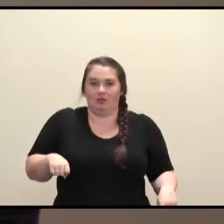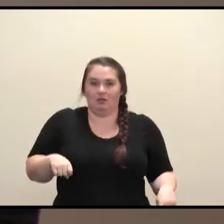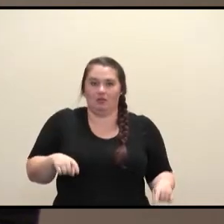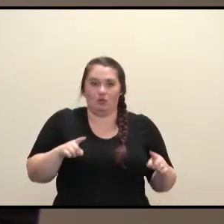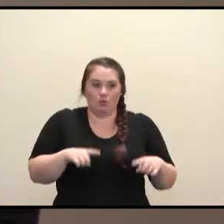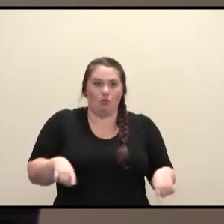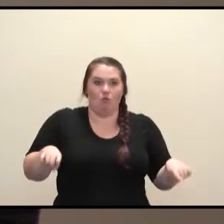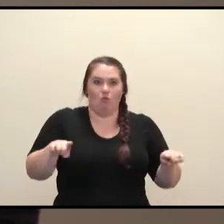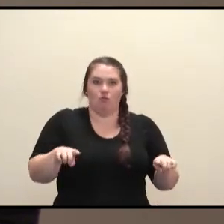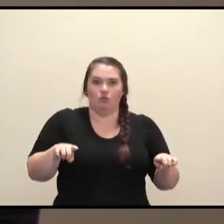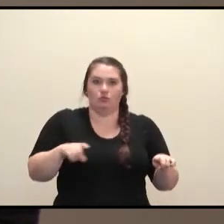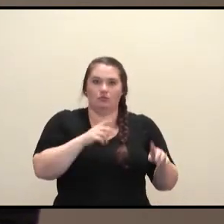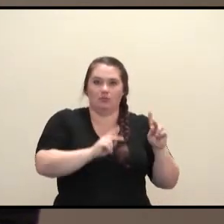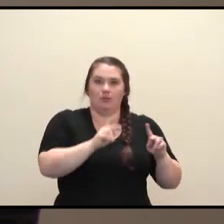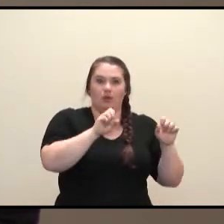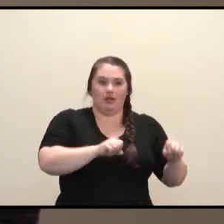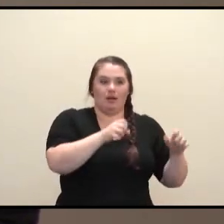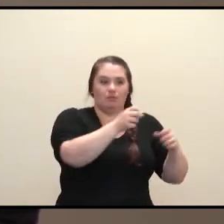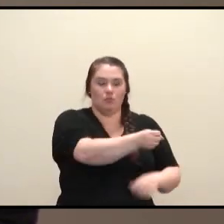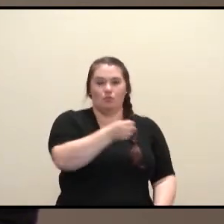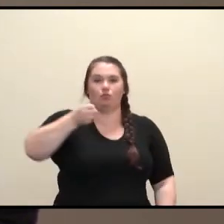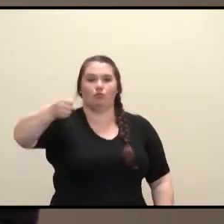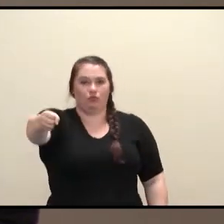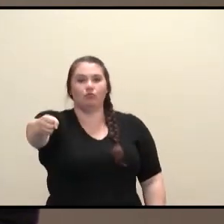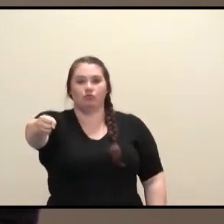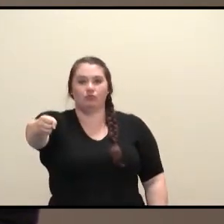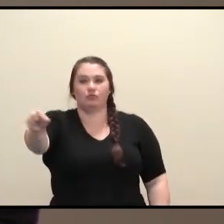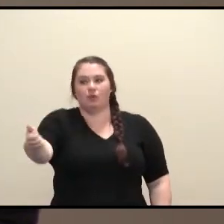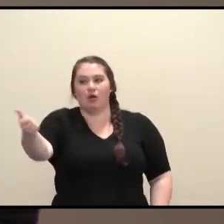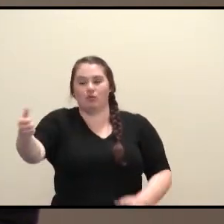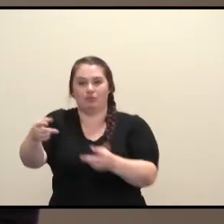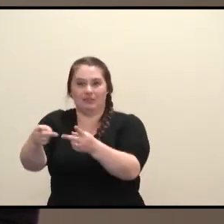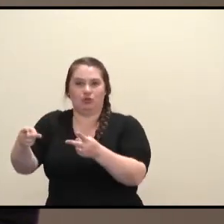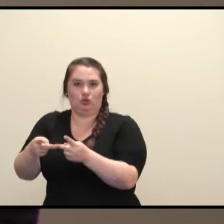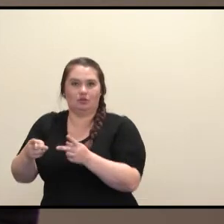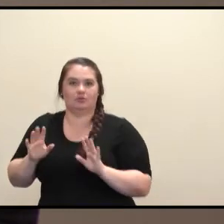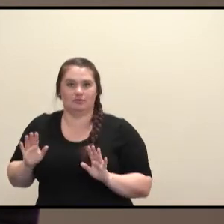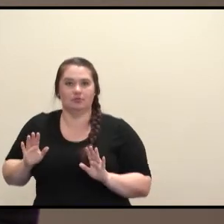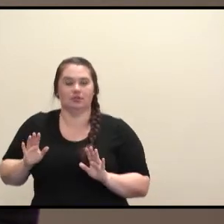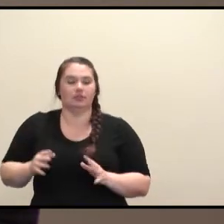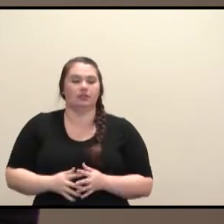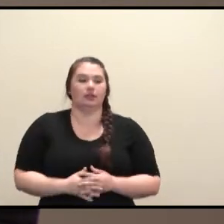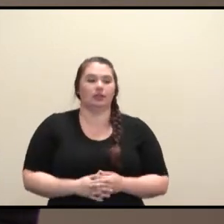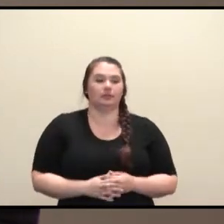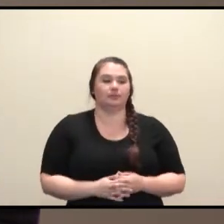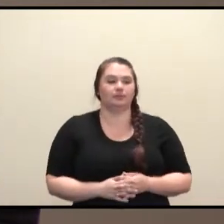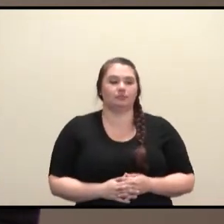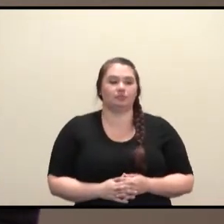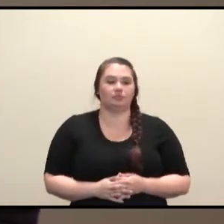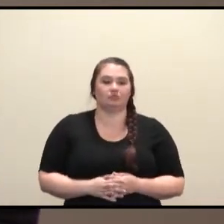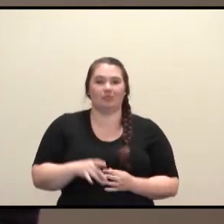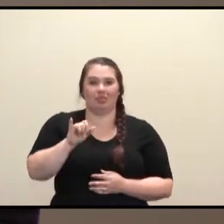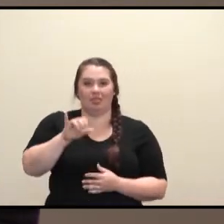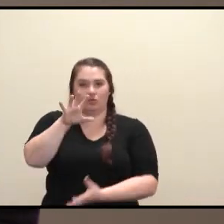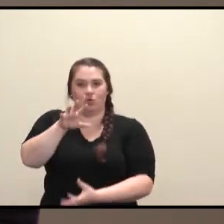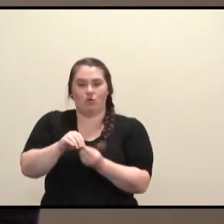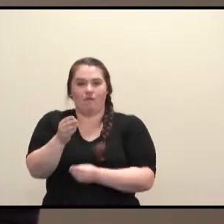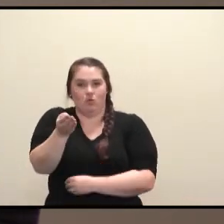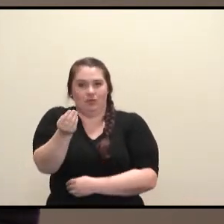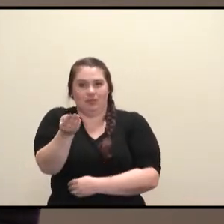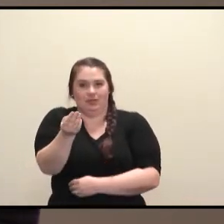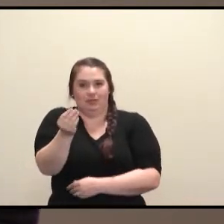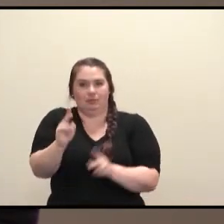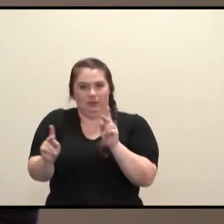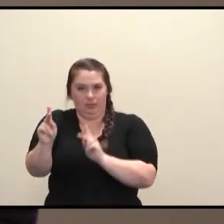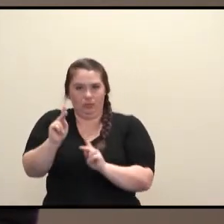positions into other vacant positions, those people. And that would be 14 positions. And so